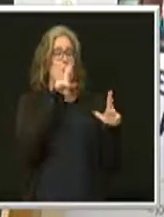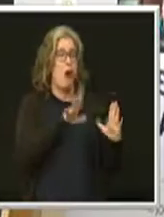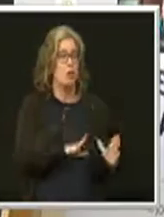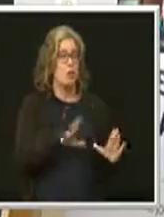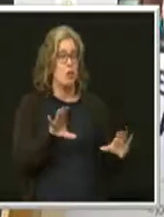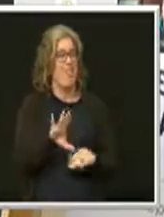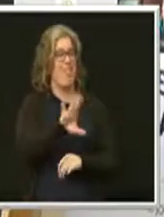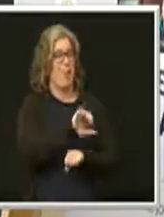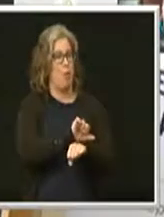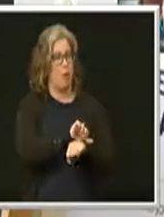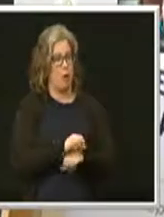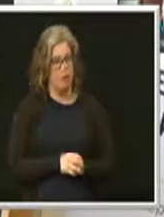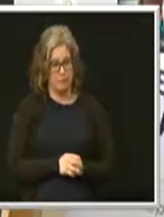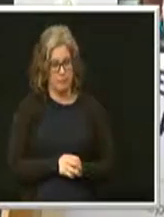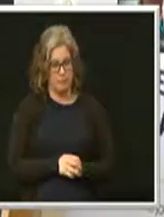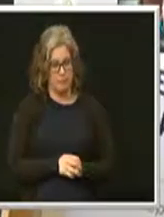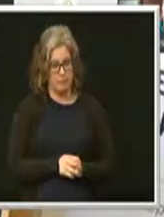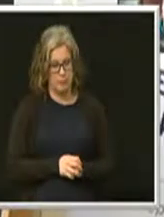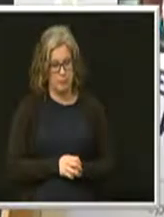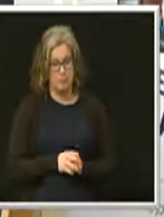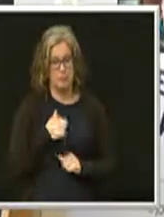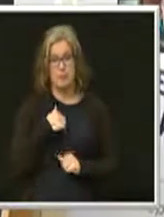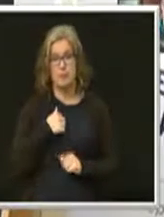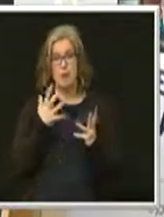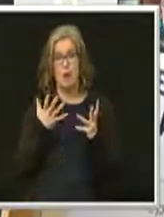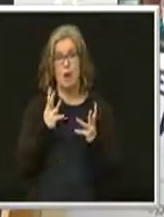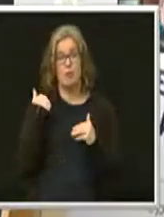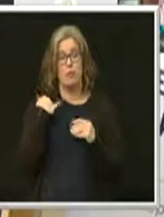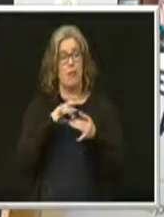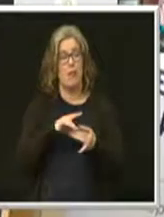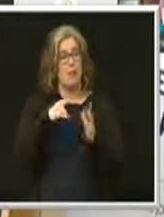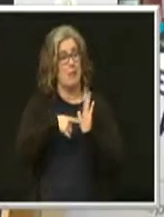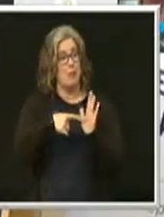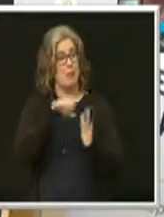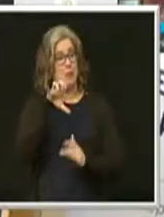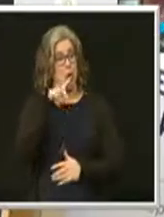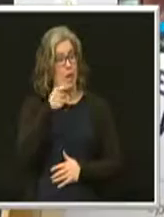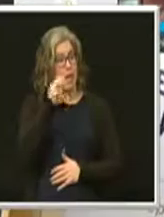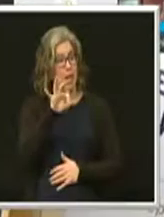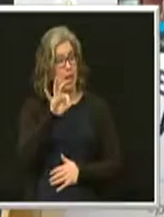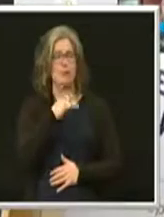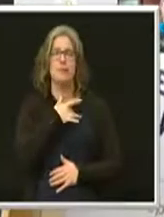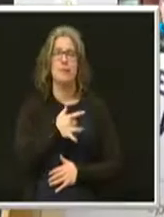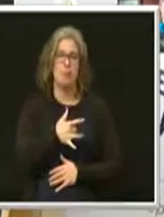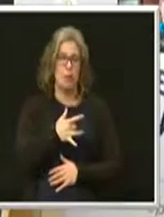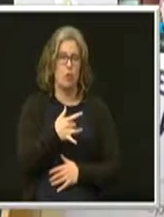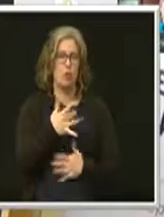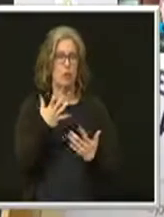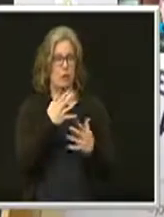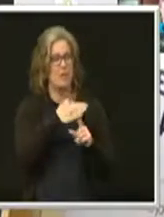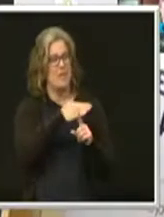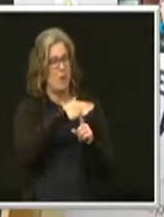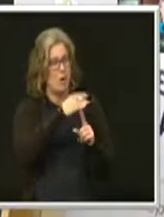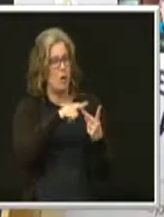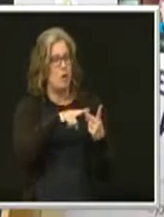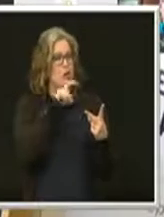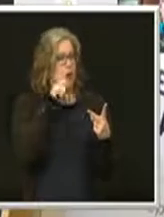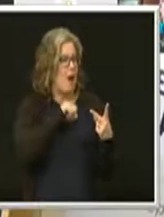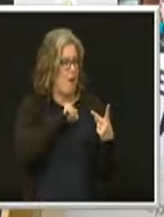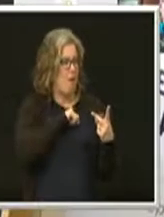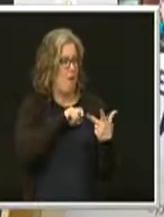do their work. I've talked before about the symptoms of COVID-19, typical ones being a fever, dry